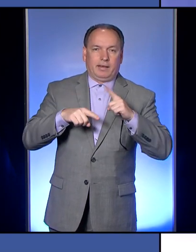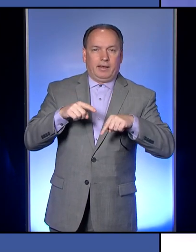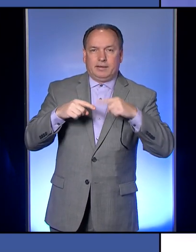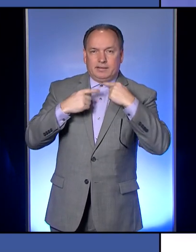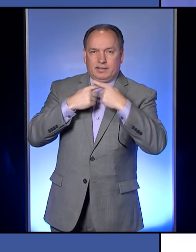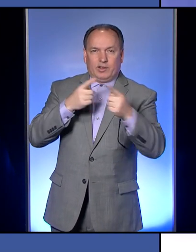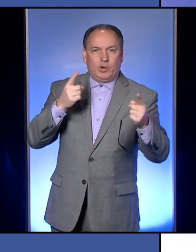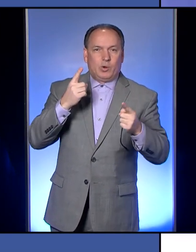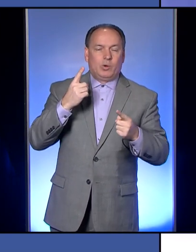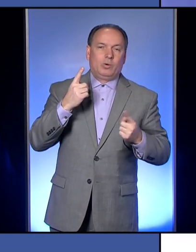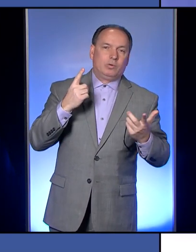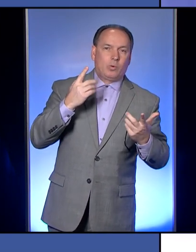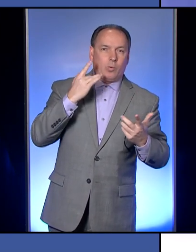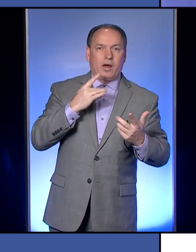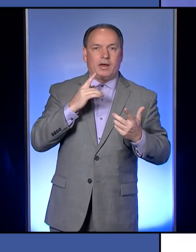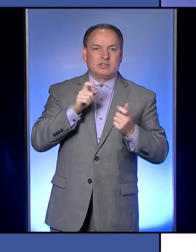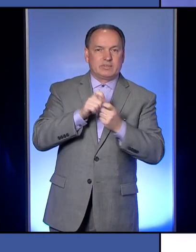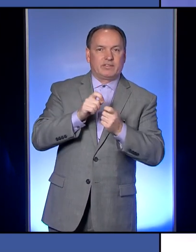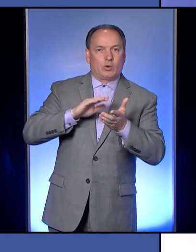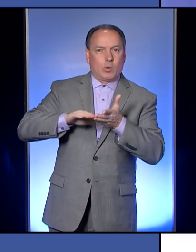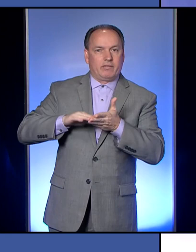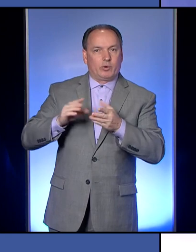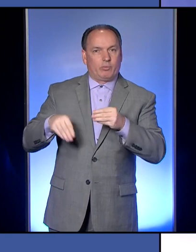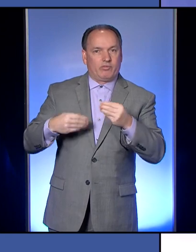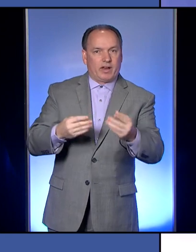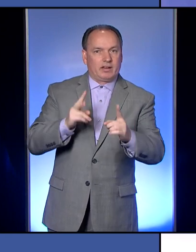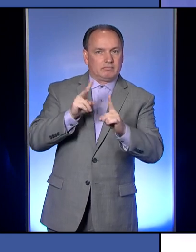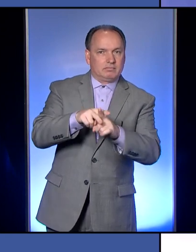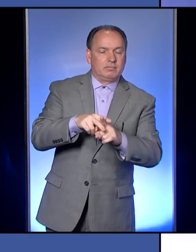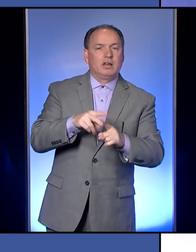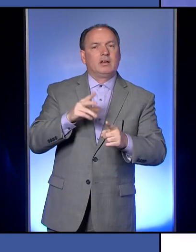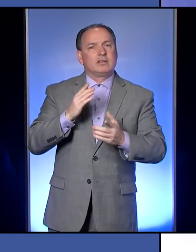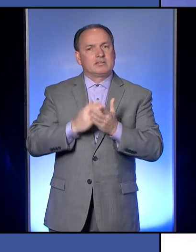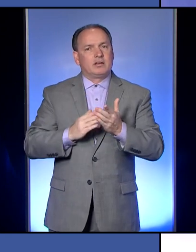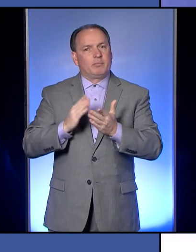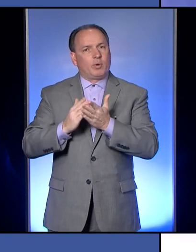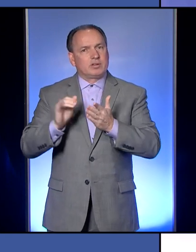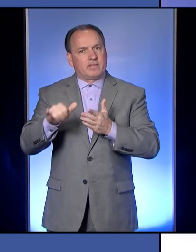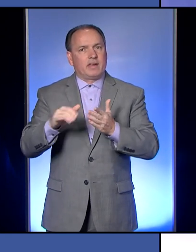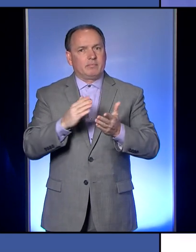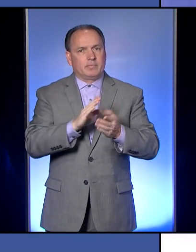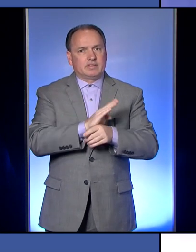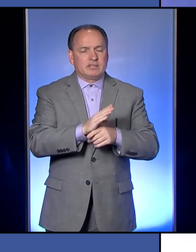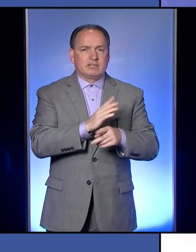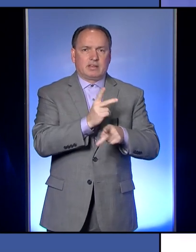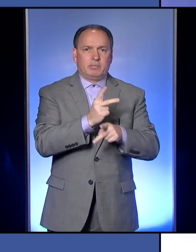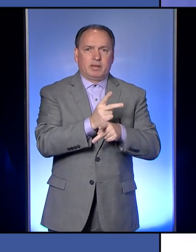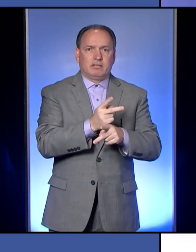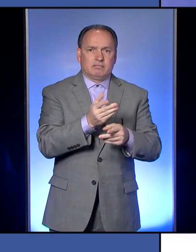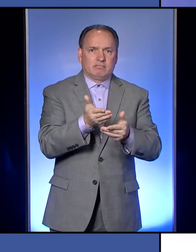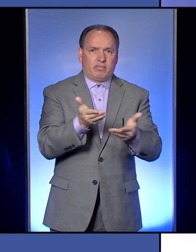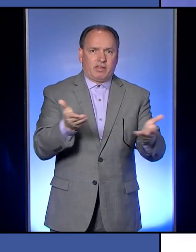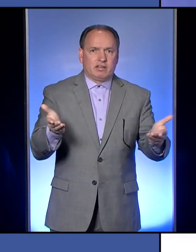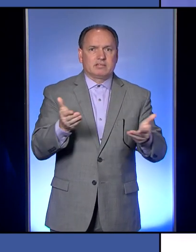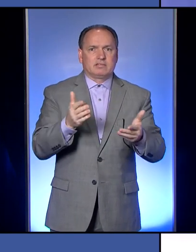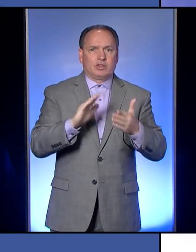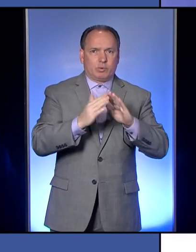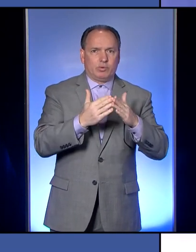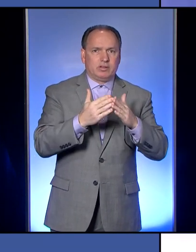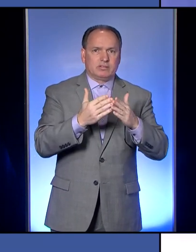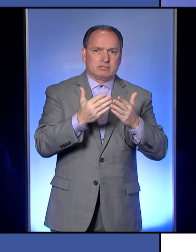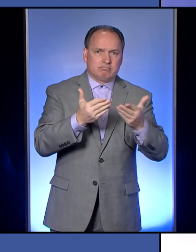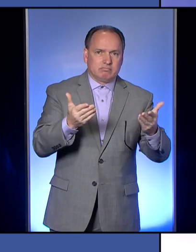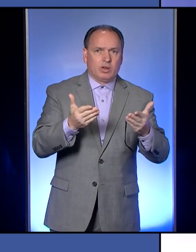of that business that could definitely be looked at as life-sustaining if it means keeping the goods in our communities across the